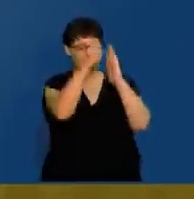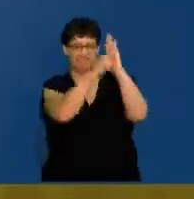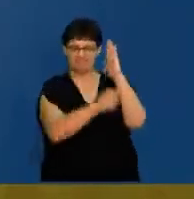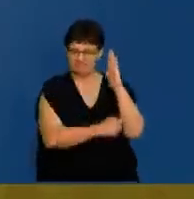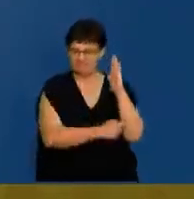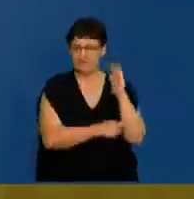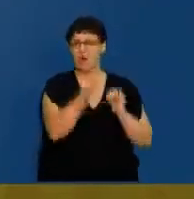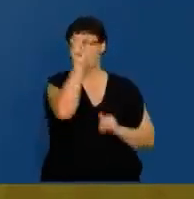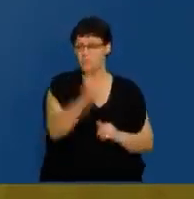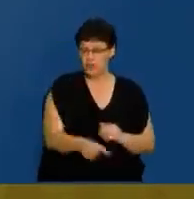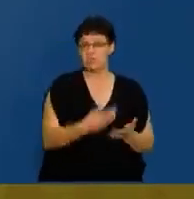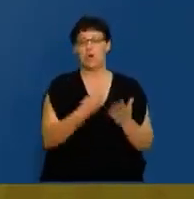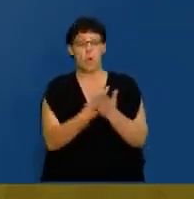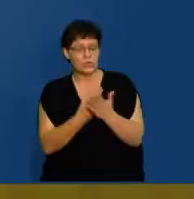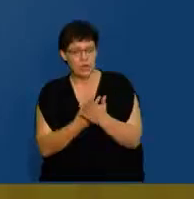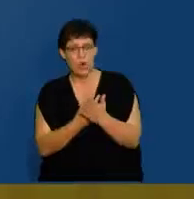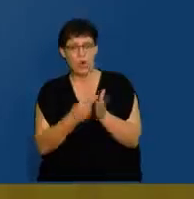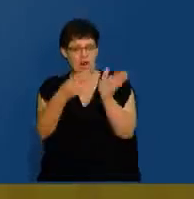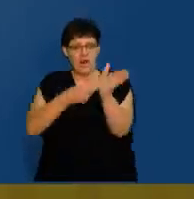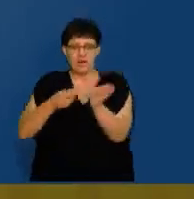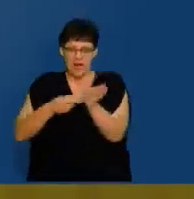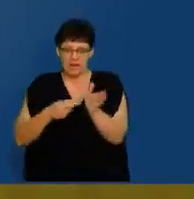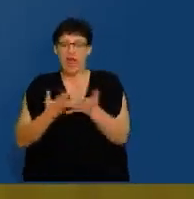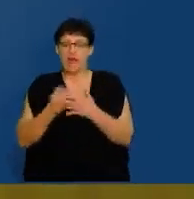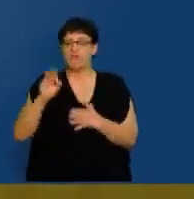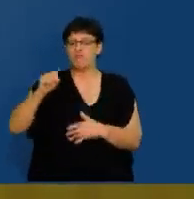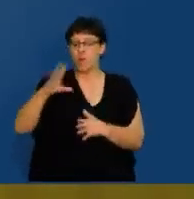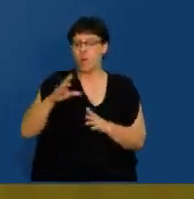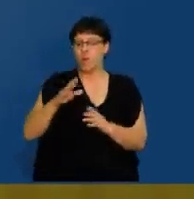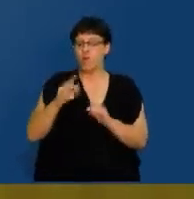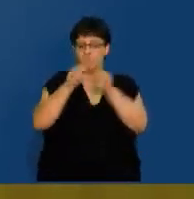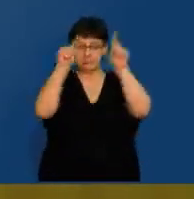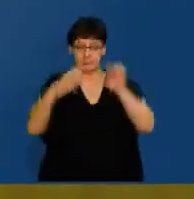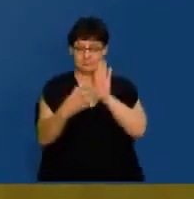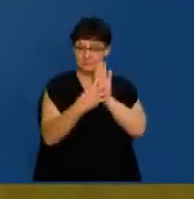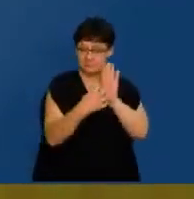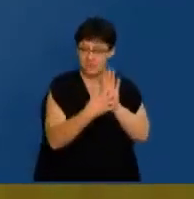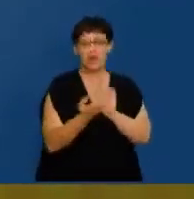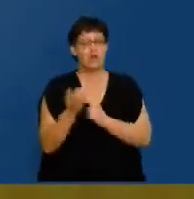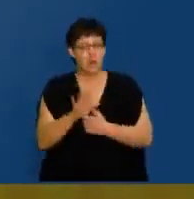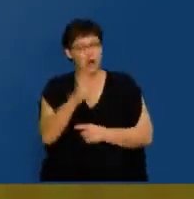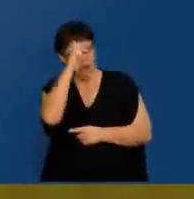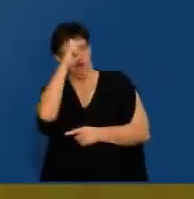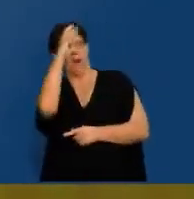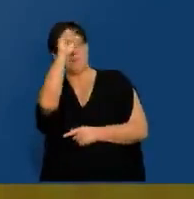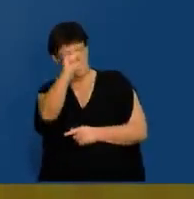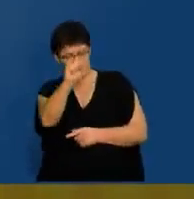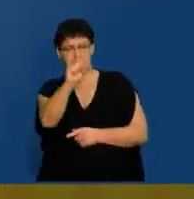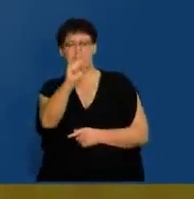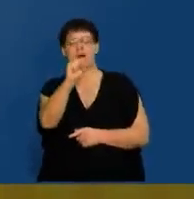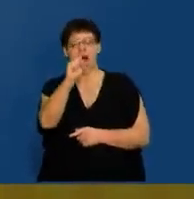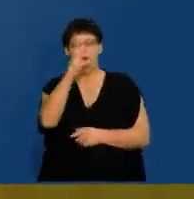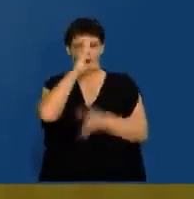as well as labeling diagrams and using flowcharts can enhance the ability for you to learn concepts and recollect